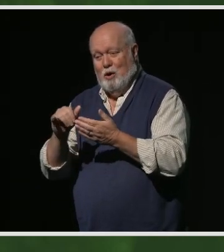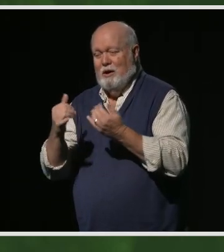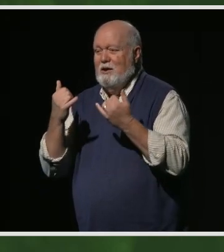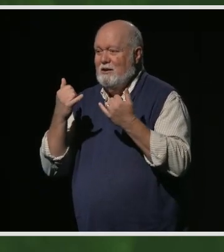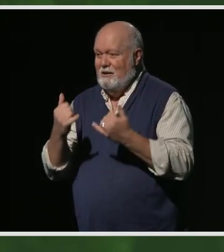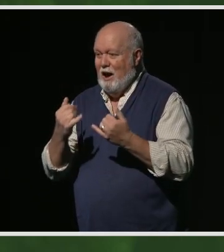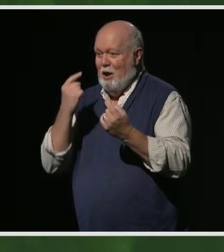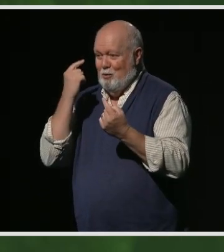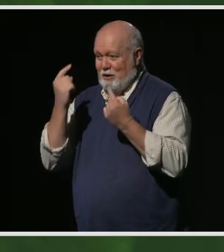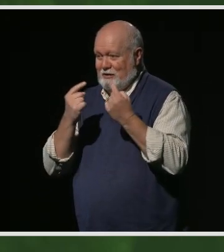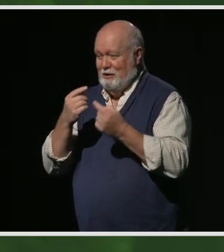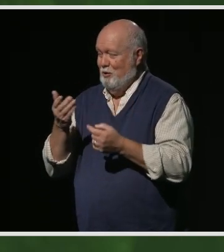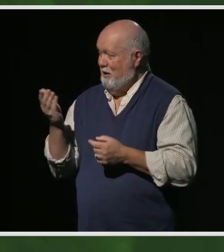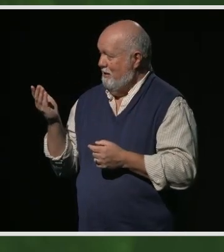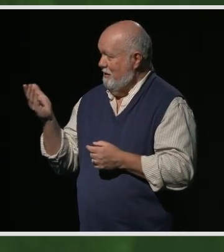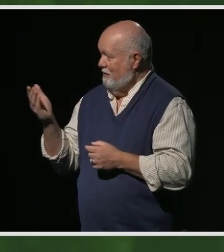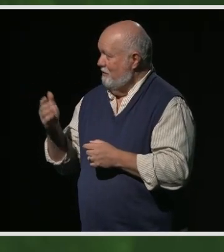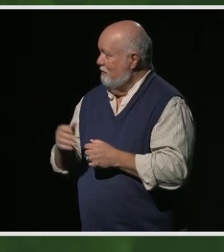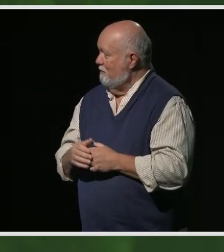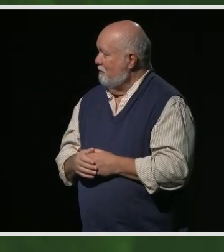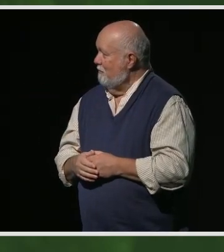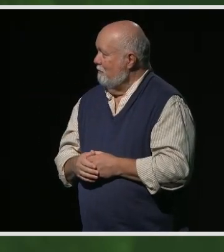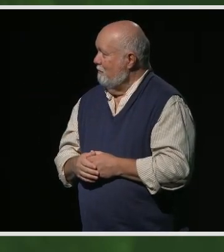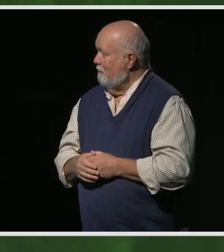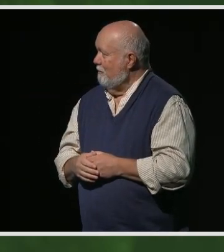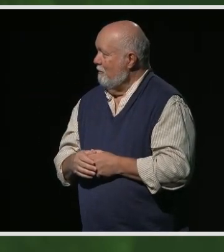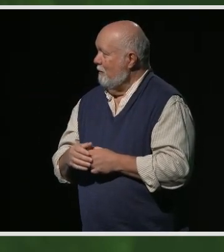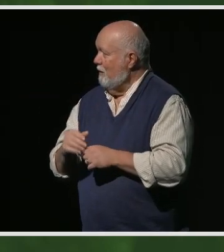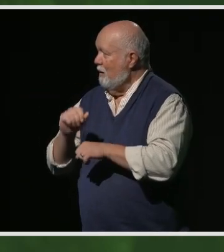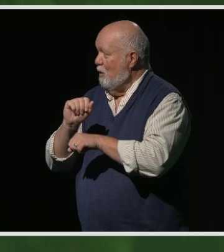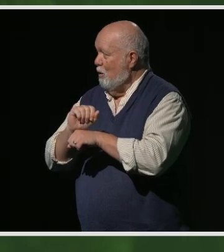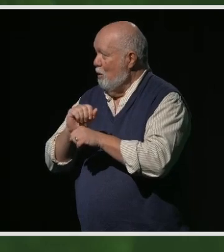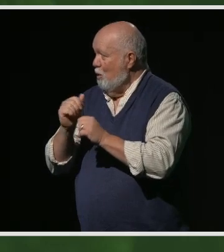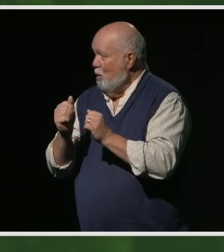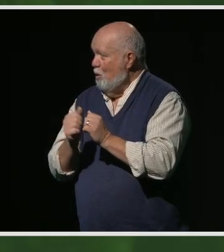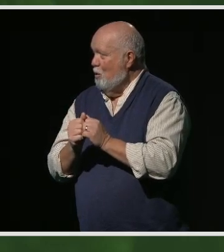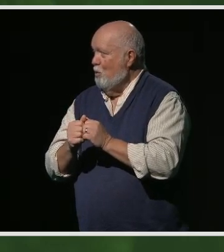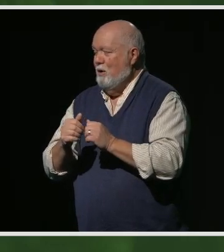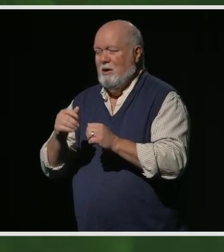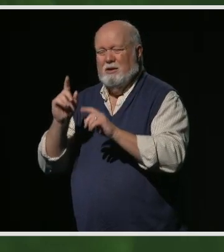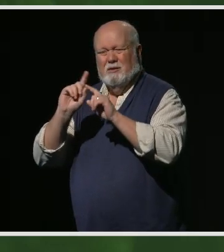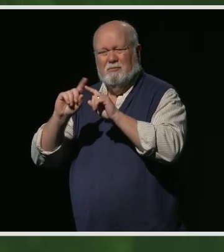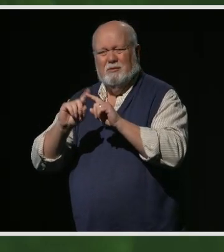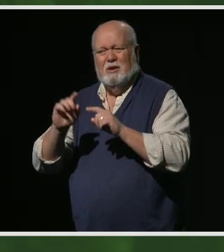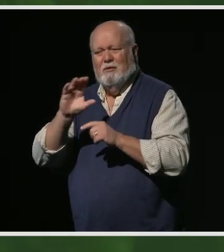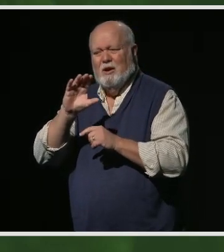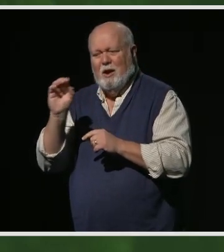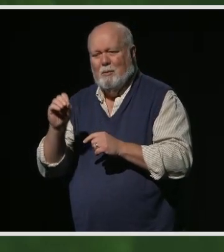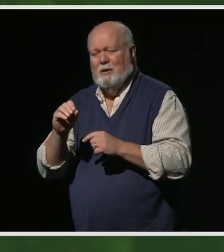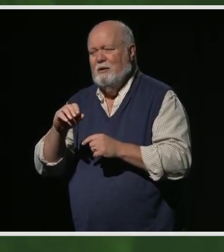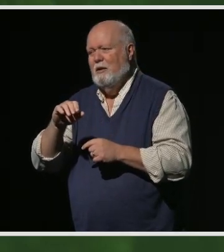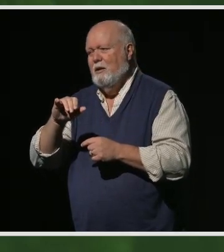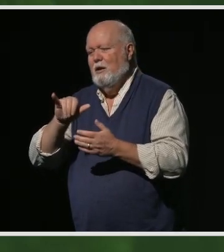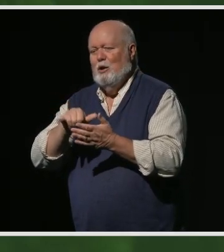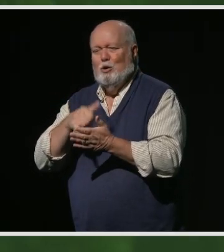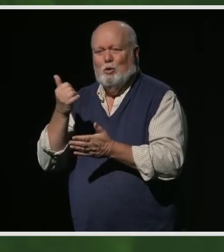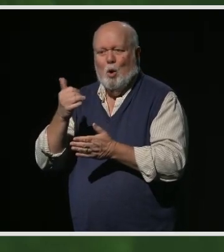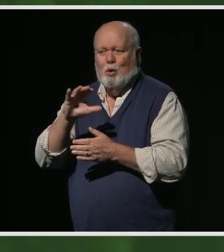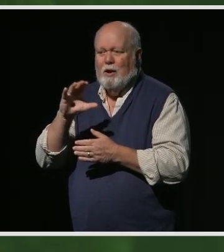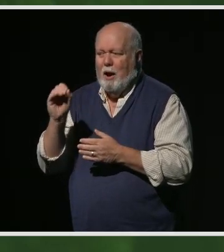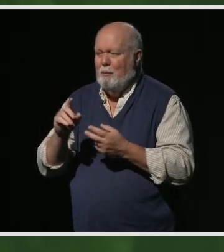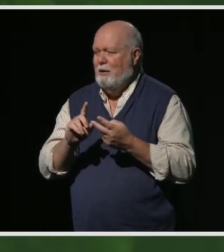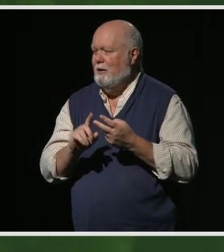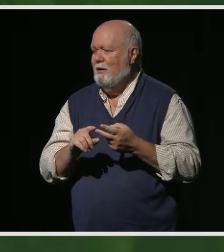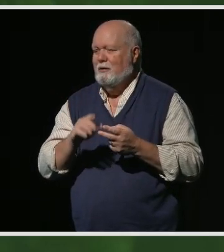biomass supply chain. We worked with AB InBev in Baldwinsville, numerous yogurt companies, breweries, and